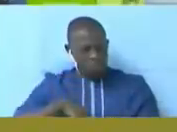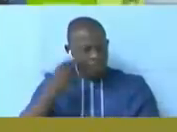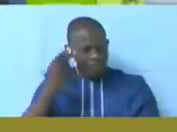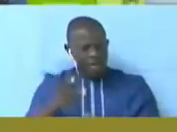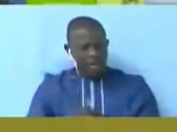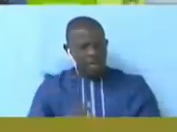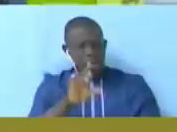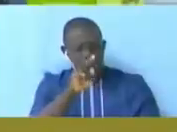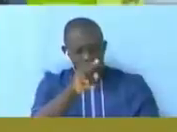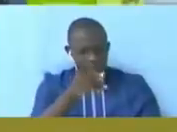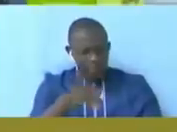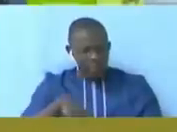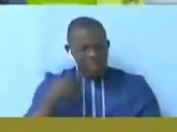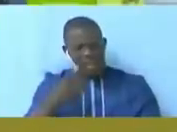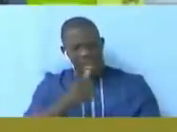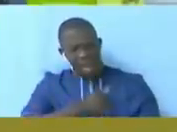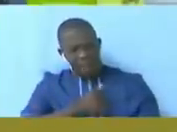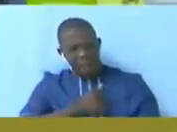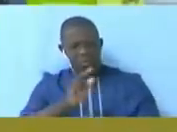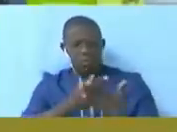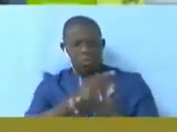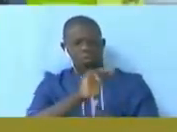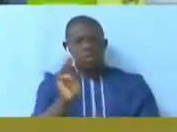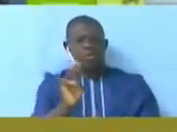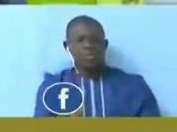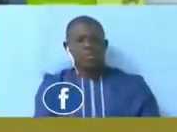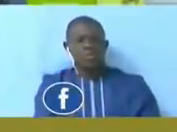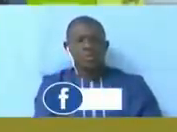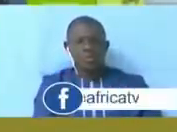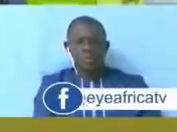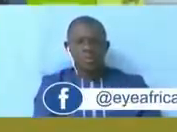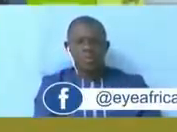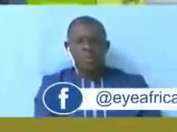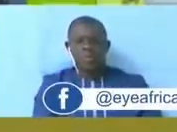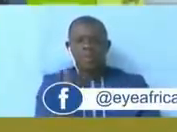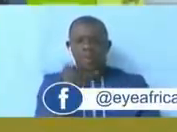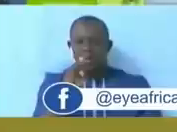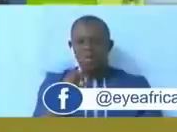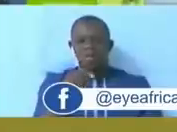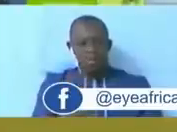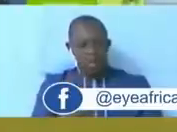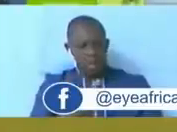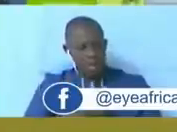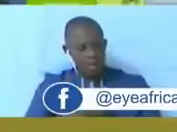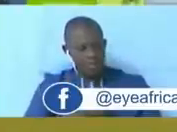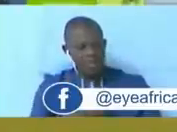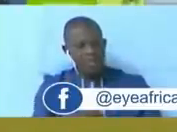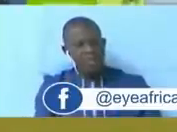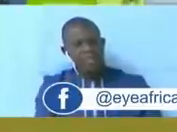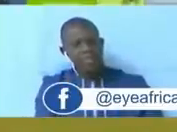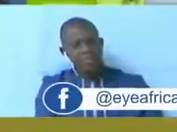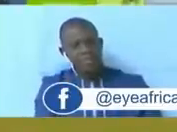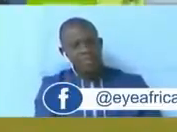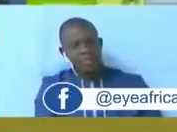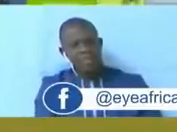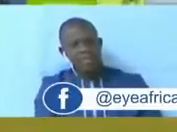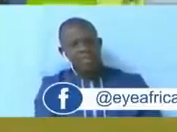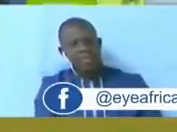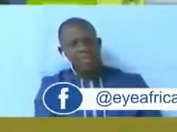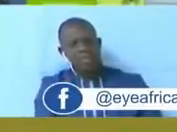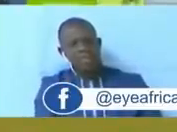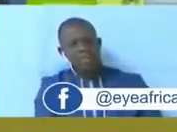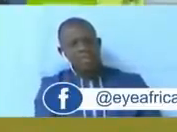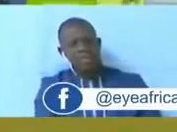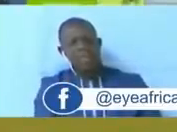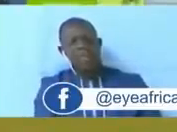threatened. As a matter of fact, I was willing to engage Babkar. But was it a threat? It was a threat, but I was willing to engage him. I wanted to